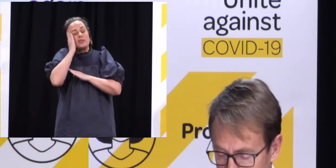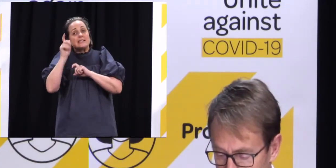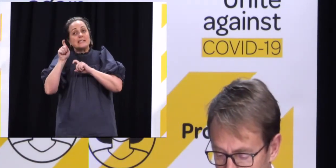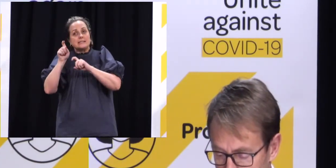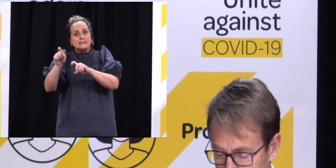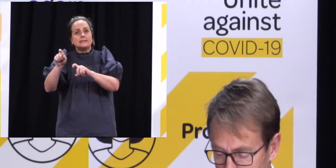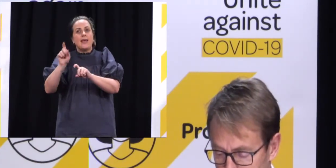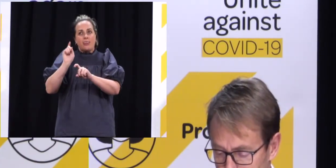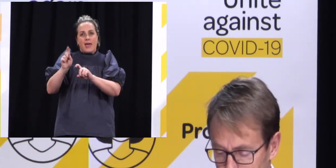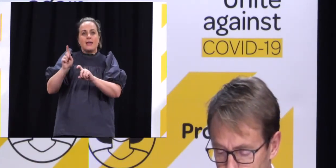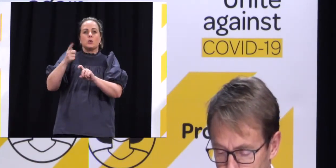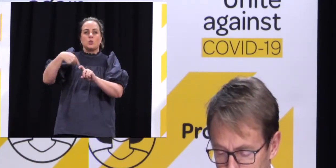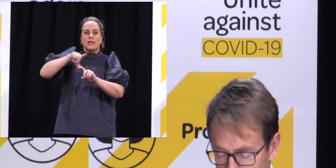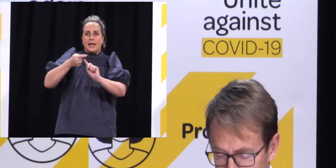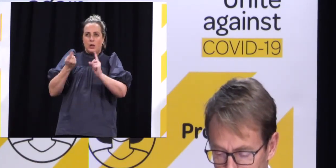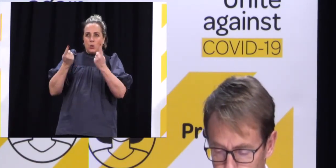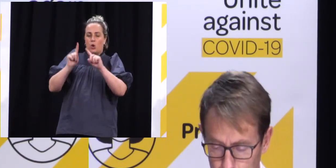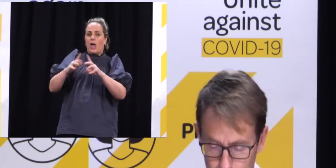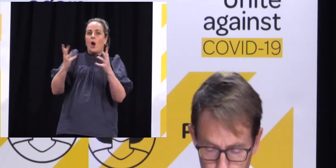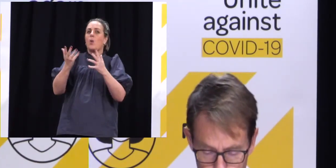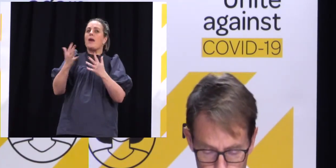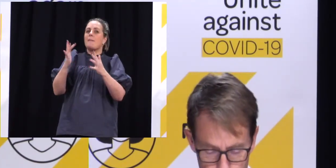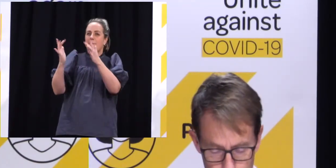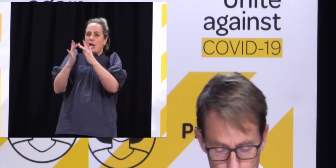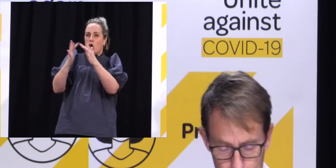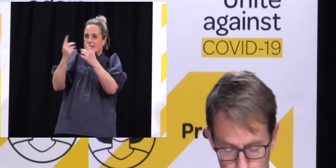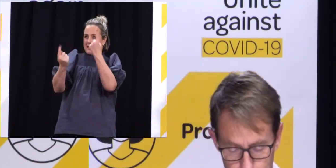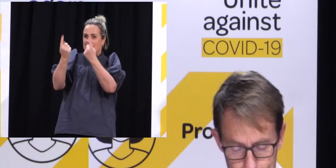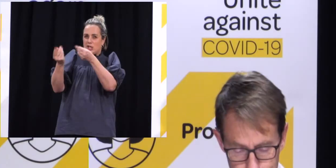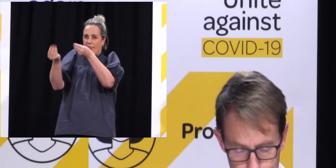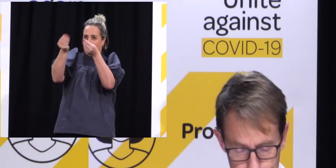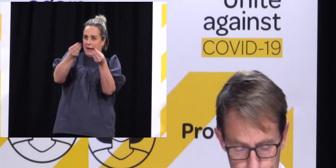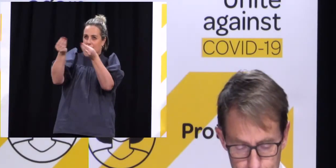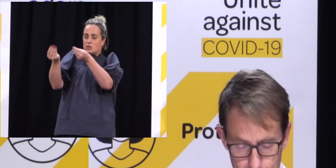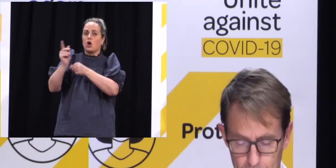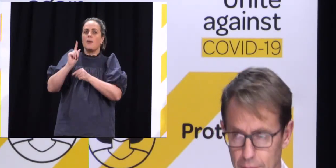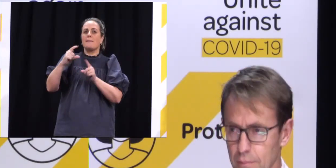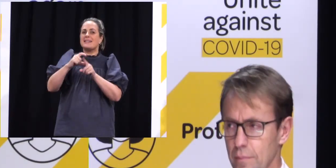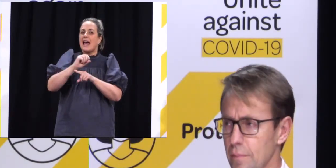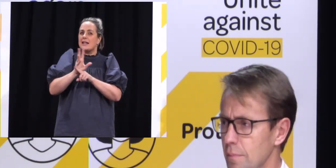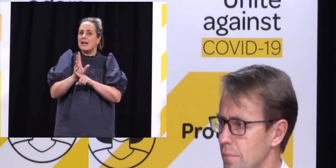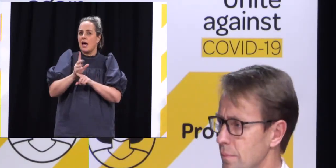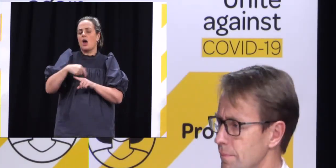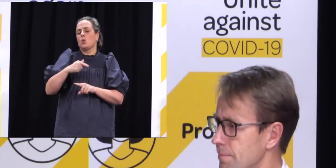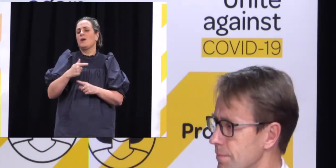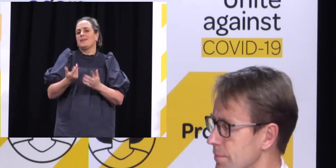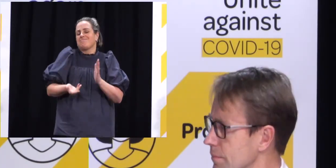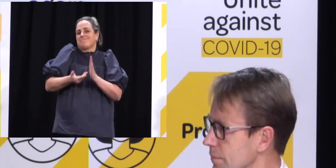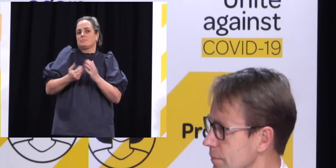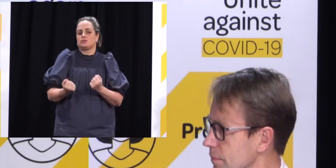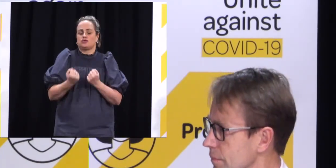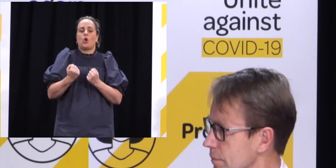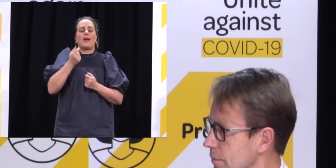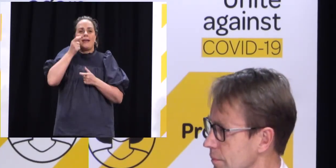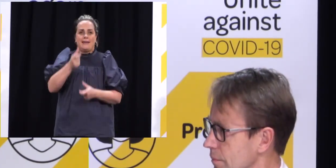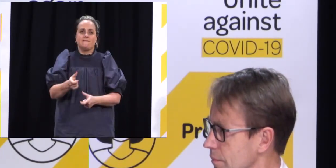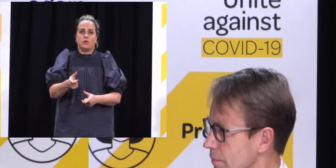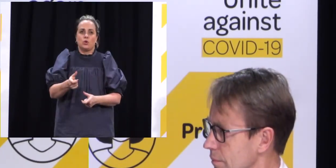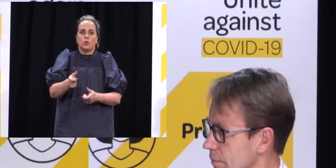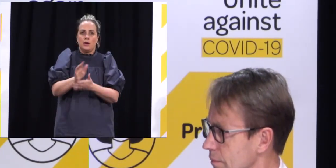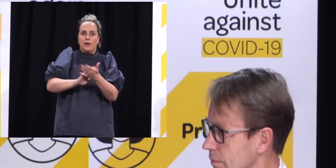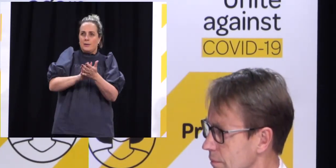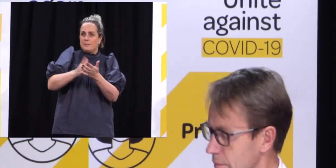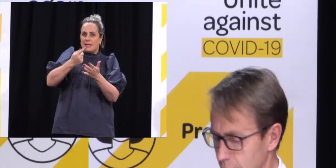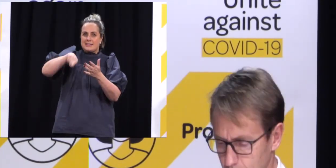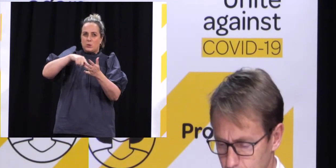can establish where people may have had contact. But when you're working with Delta, we have been taking a cautious approach. And so we have been putting a ring around